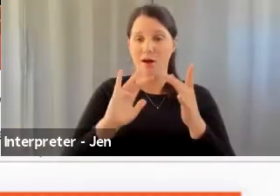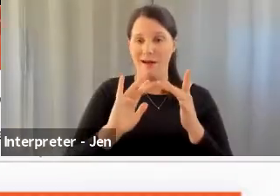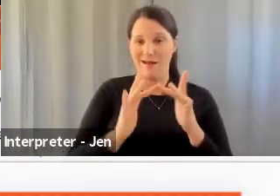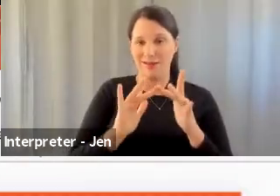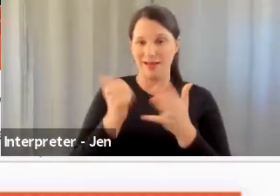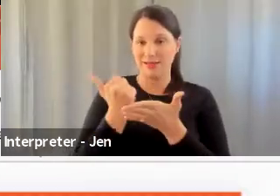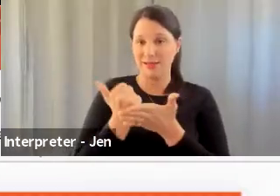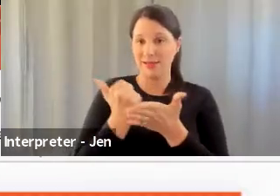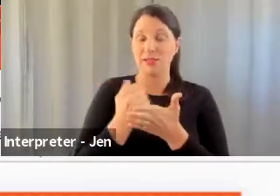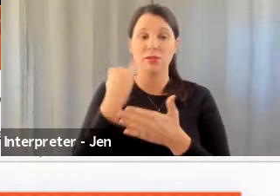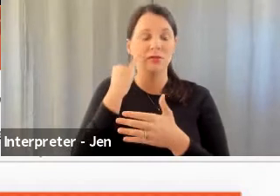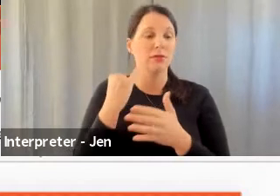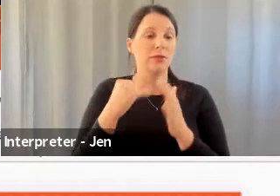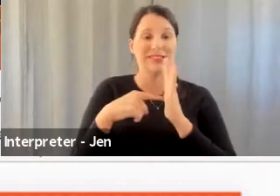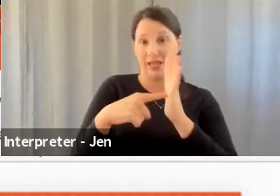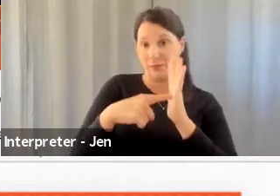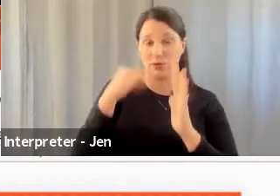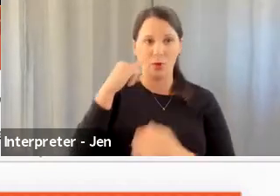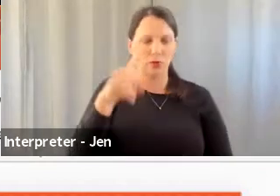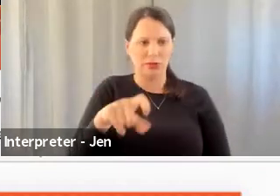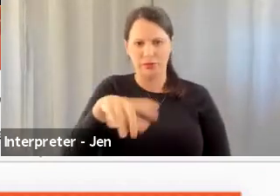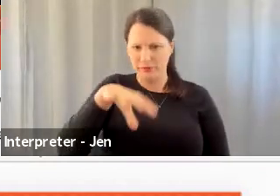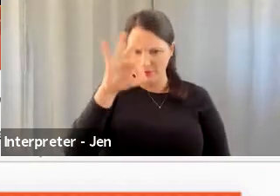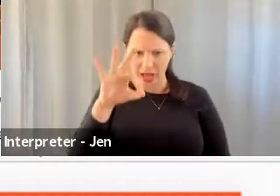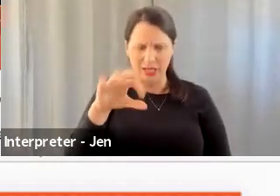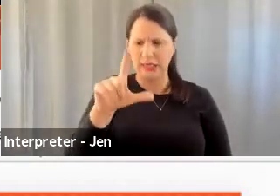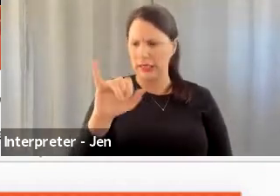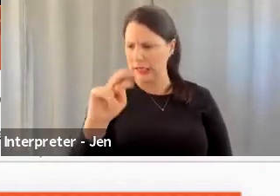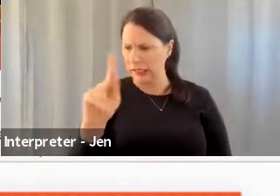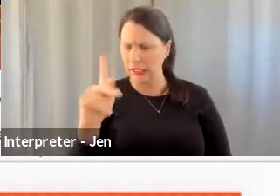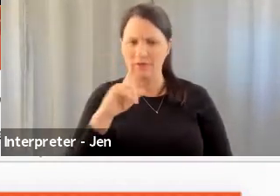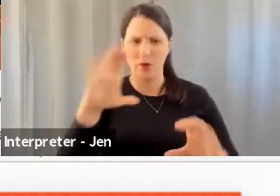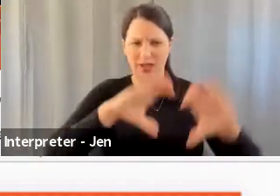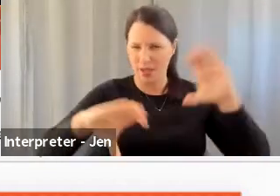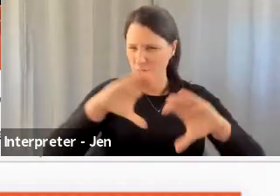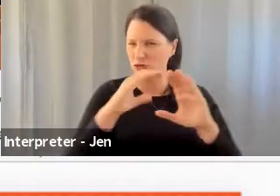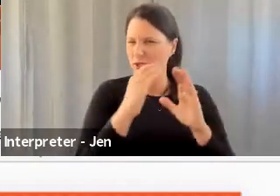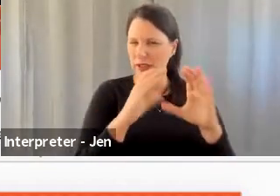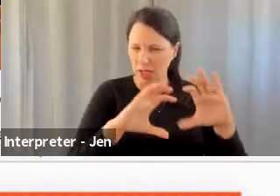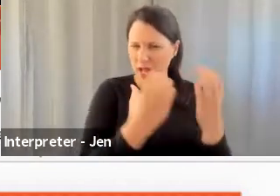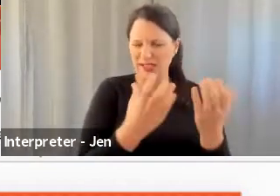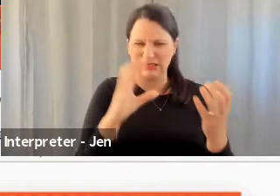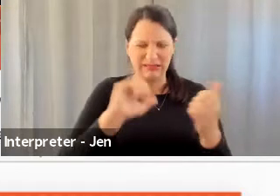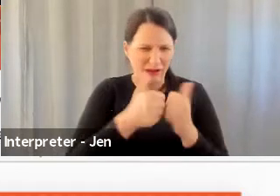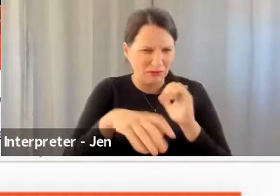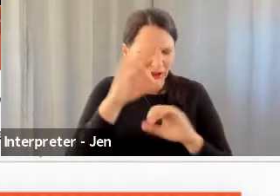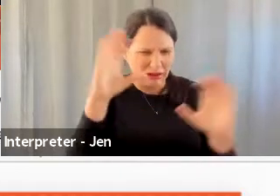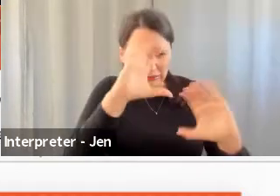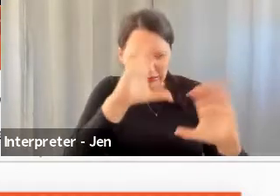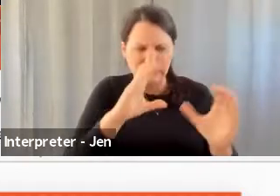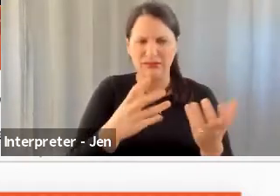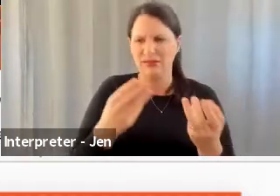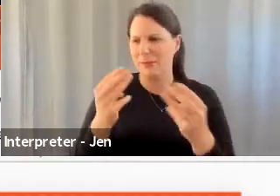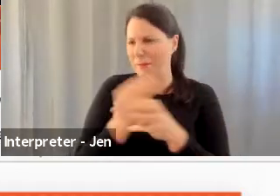your Zoom link for your chemistry course, how to find your Zoom link for your math course, how to set up an appointment with the